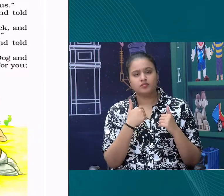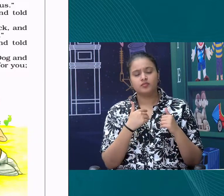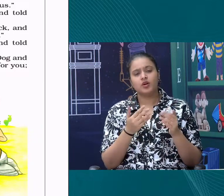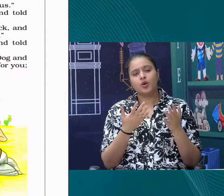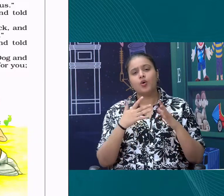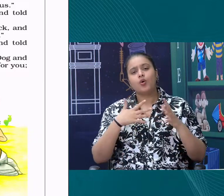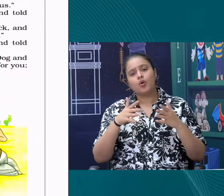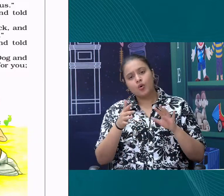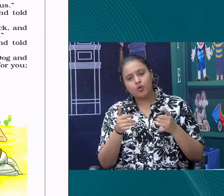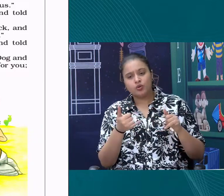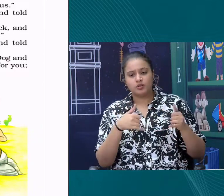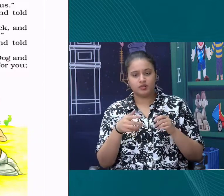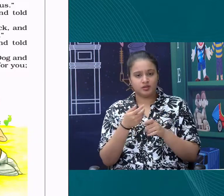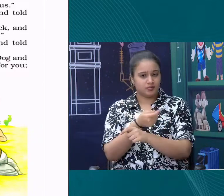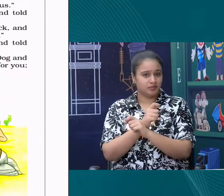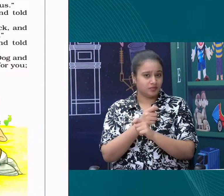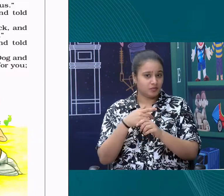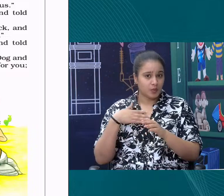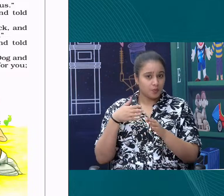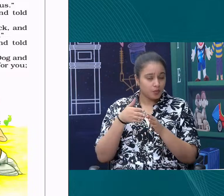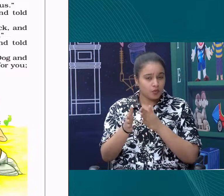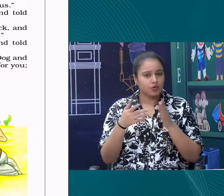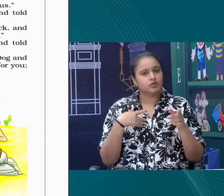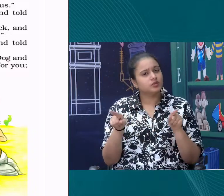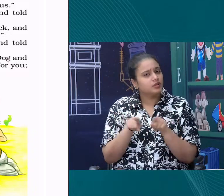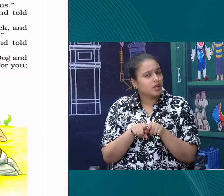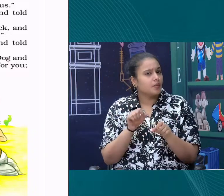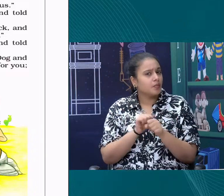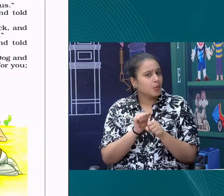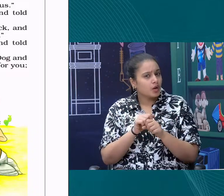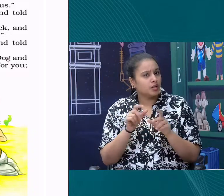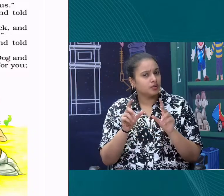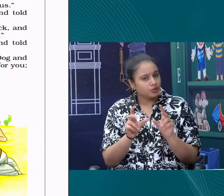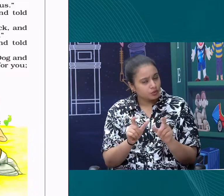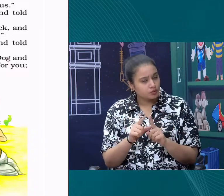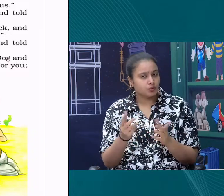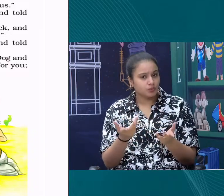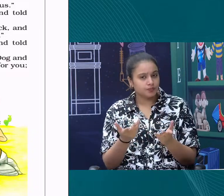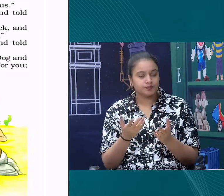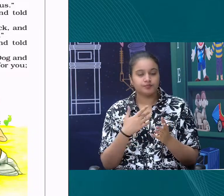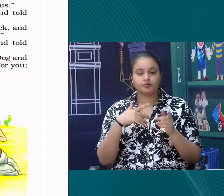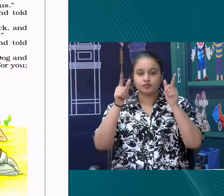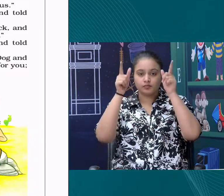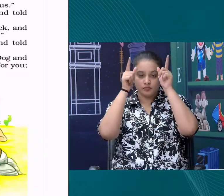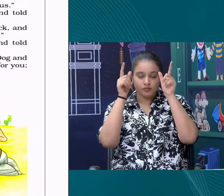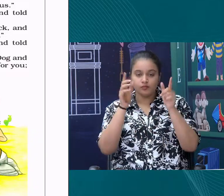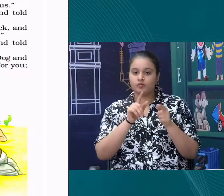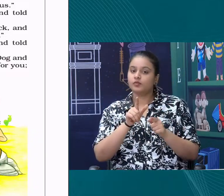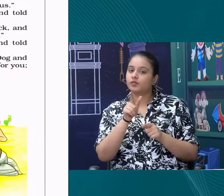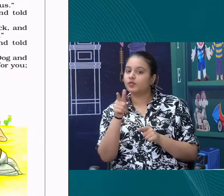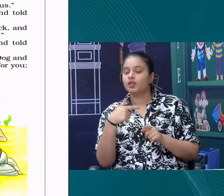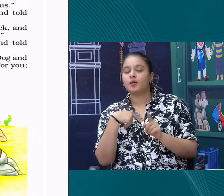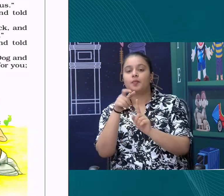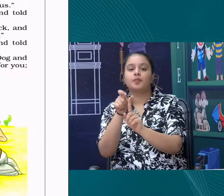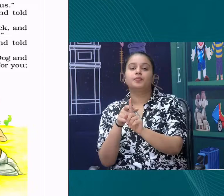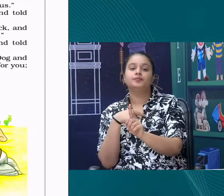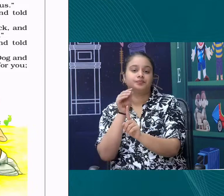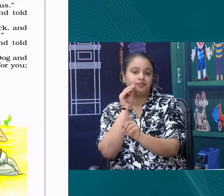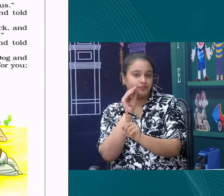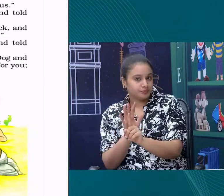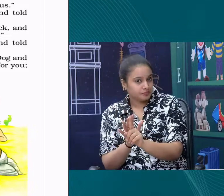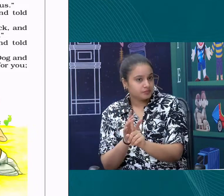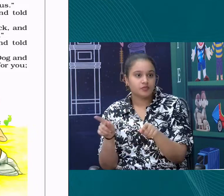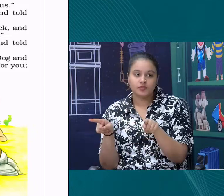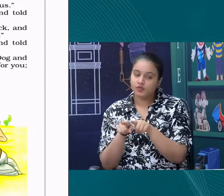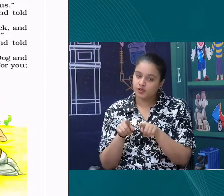come and plow like the rest of the us." "Hump," said the camel, and the ox went away and told the man. At the end of the